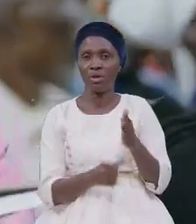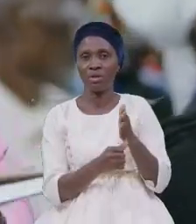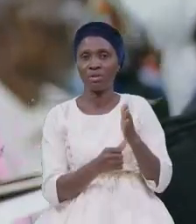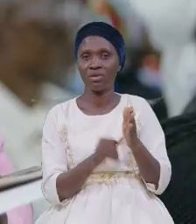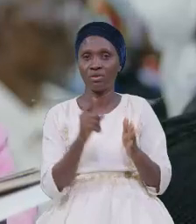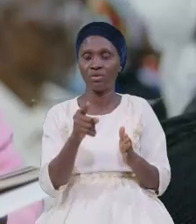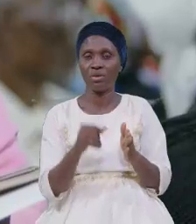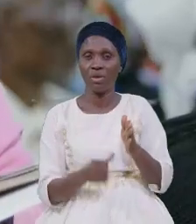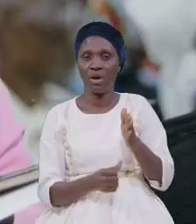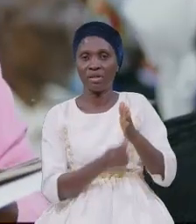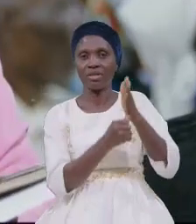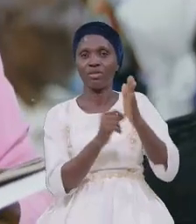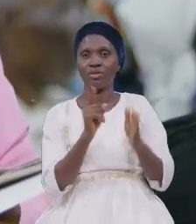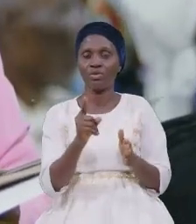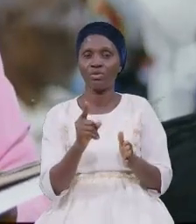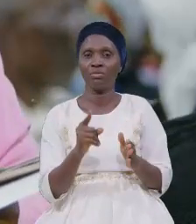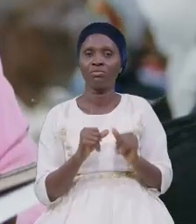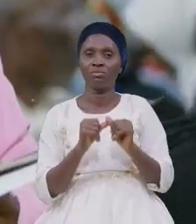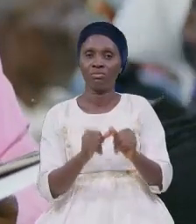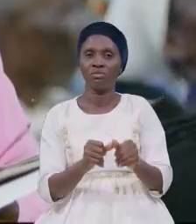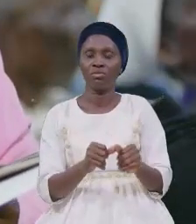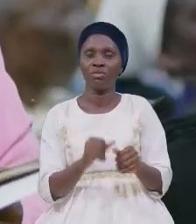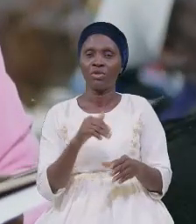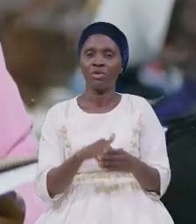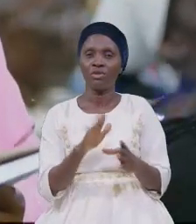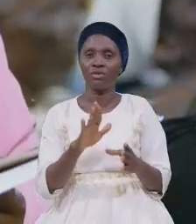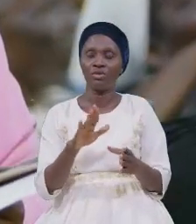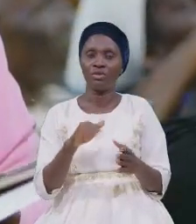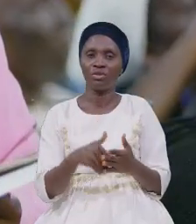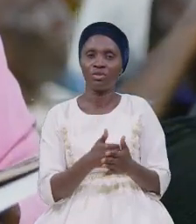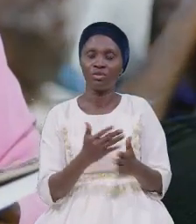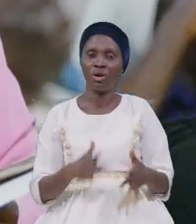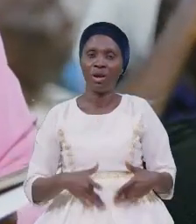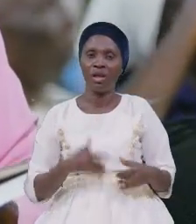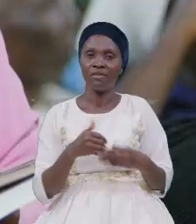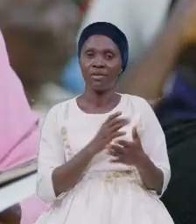Also, if you are listening via the radio or television,